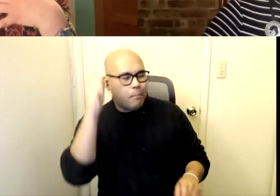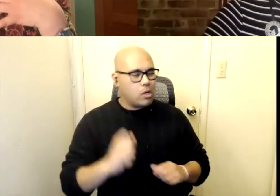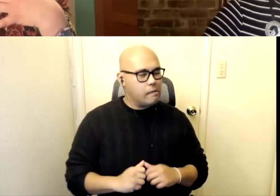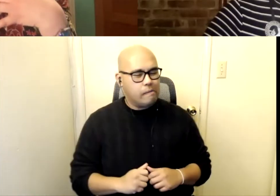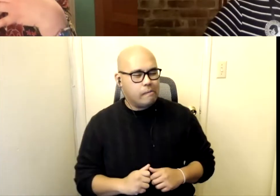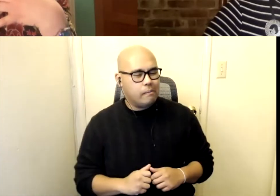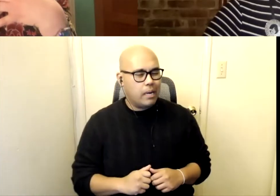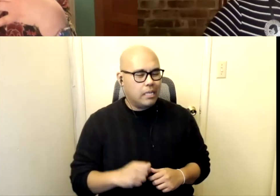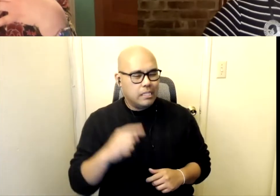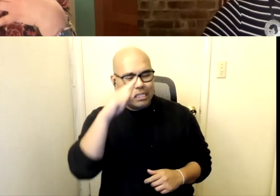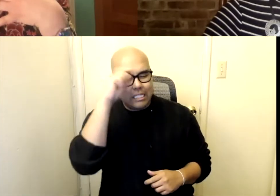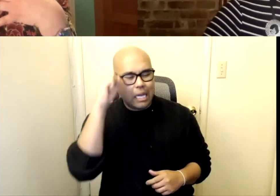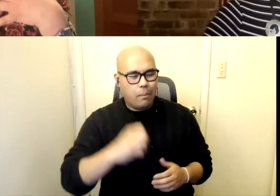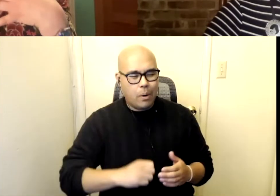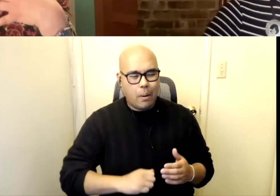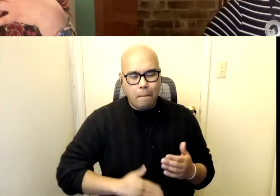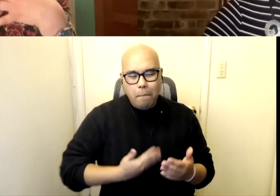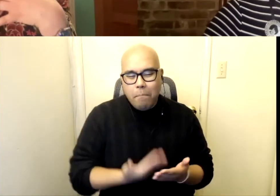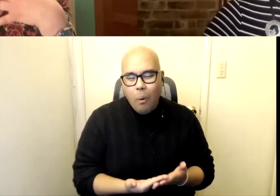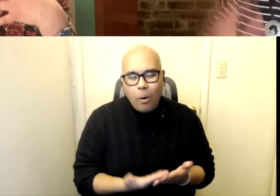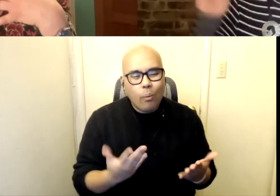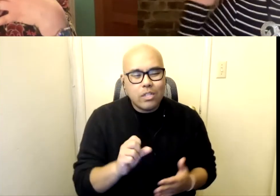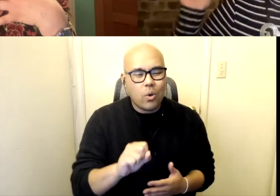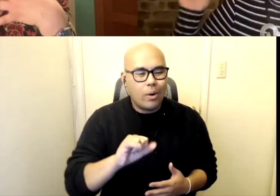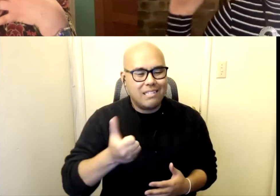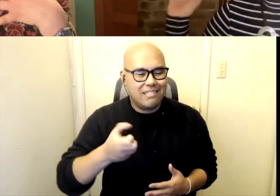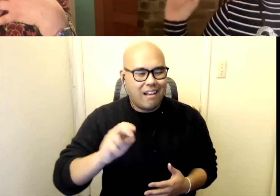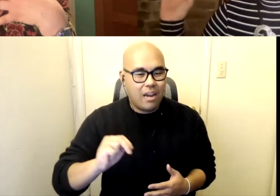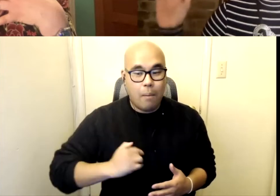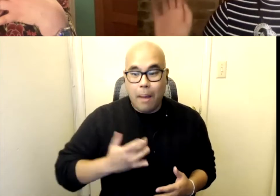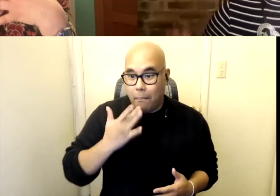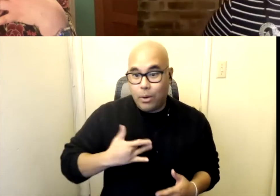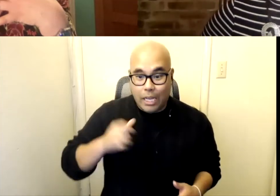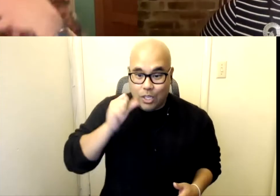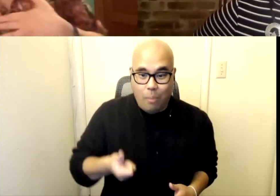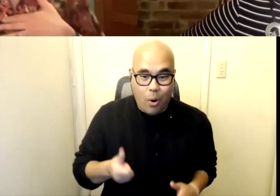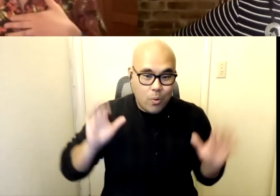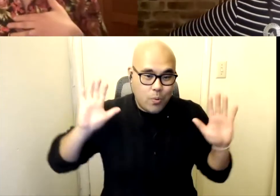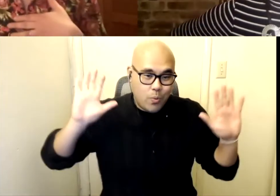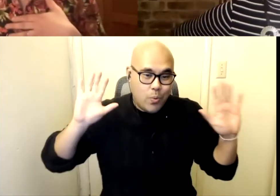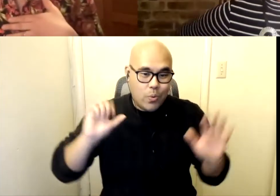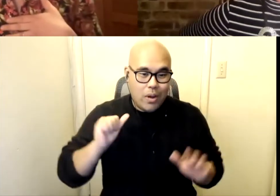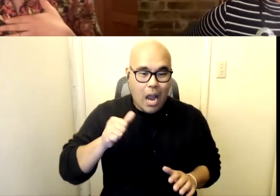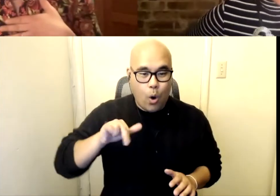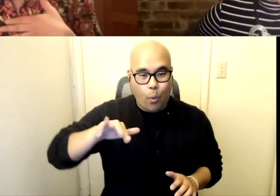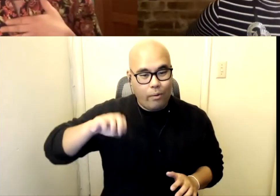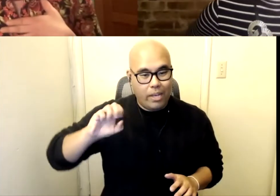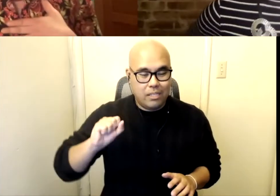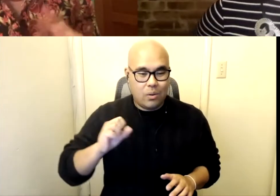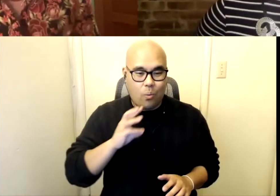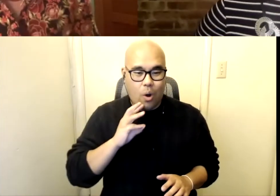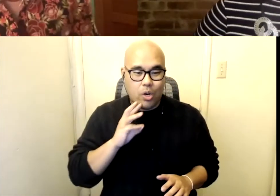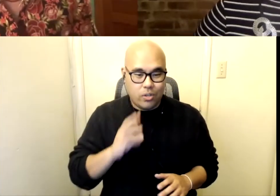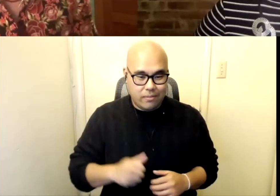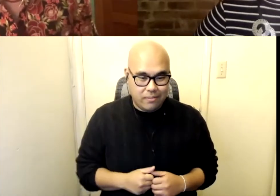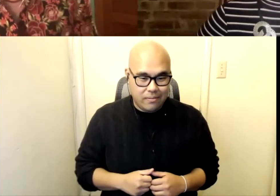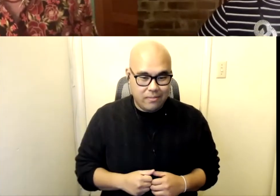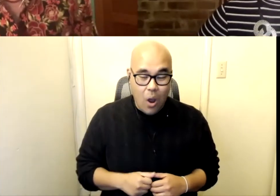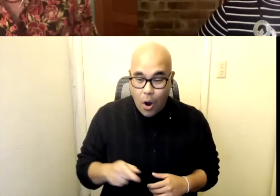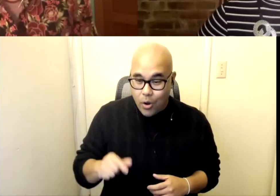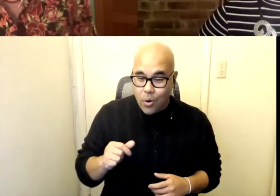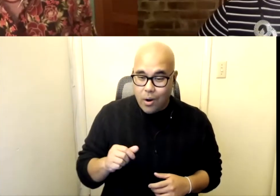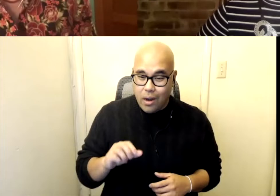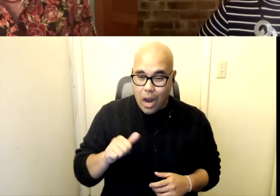summer born? What is your sign? my birthday is actually tomorrow. I'm an No Aquarius. way. You're an I'm